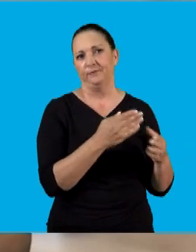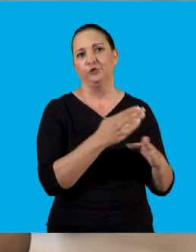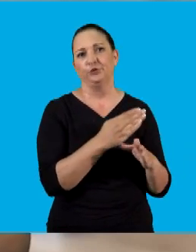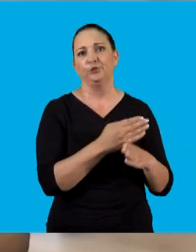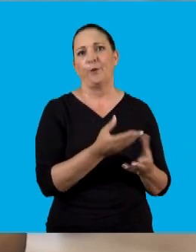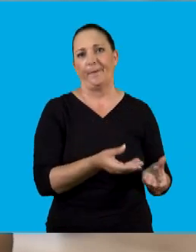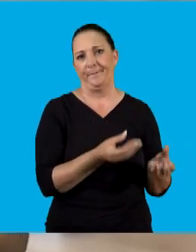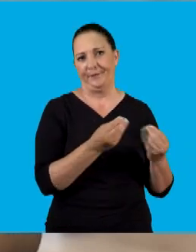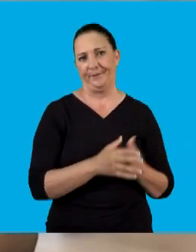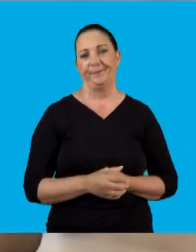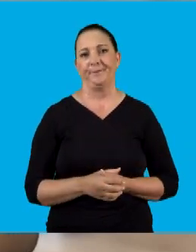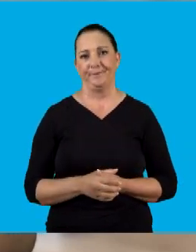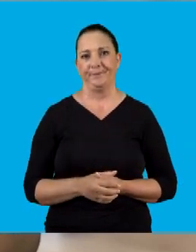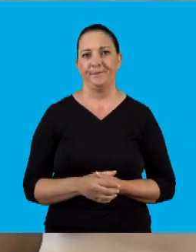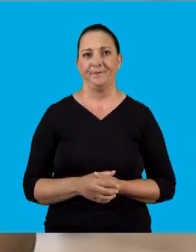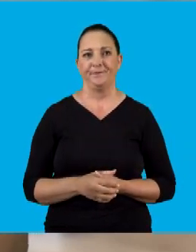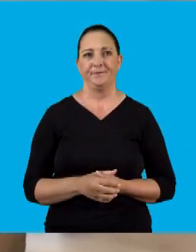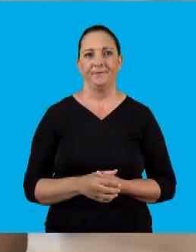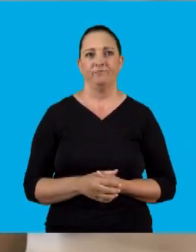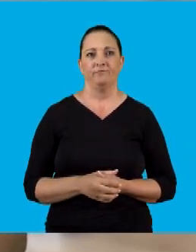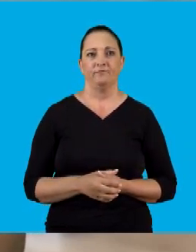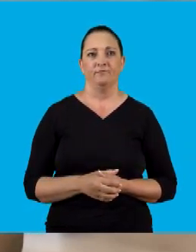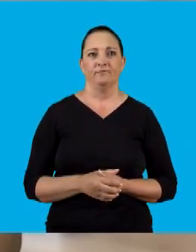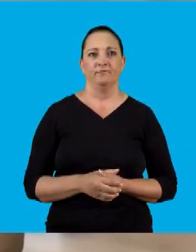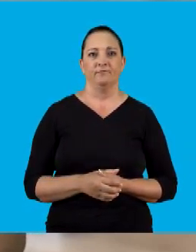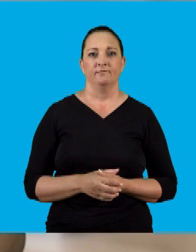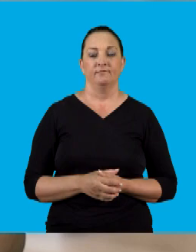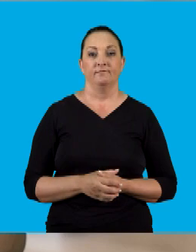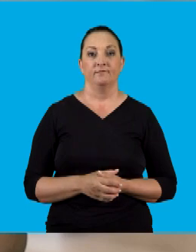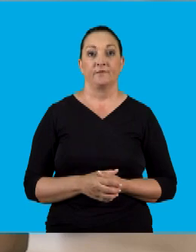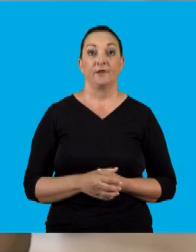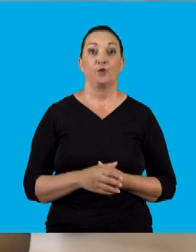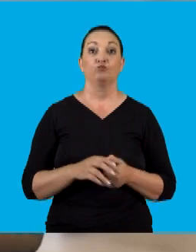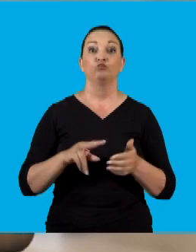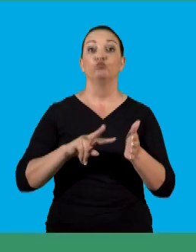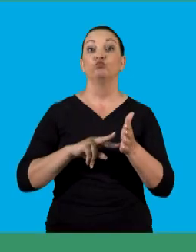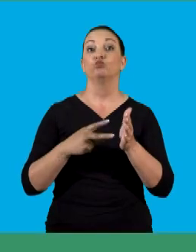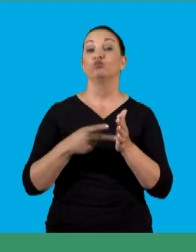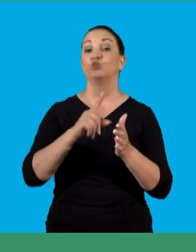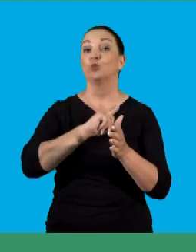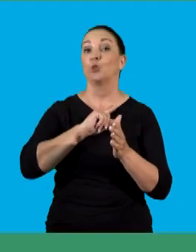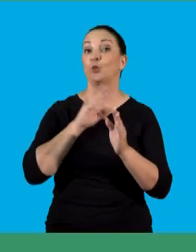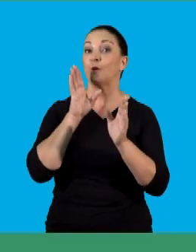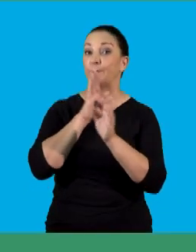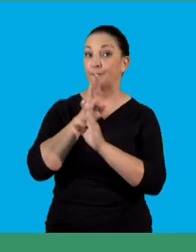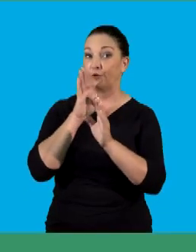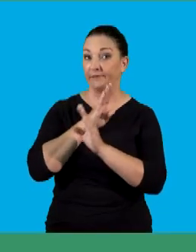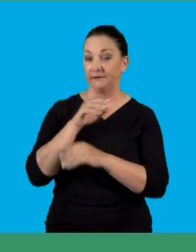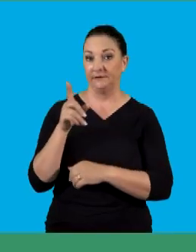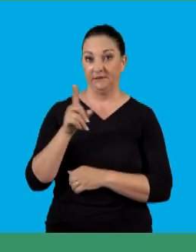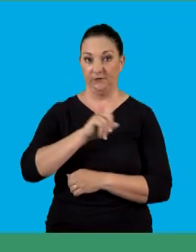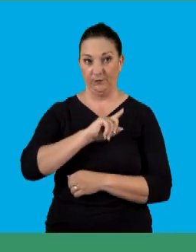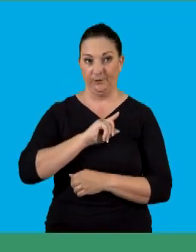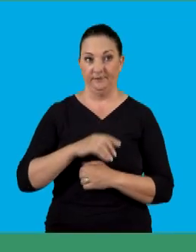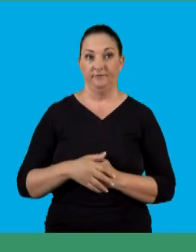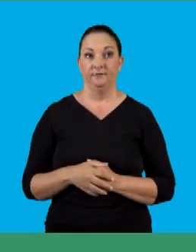have job opportunities for such individuals. Then we move on to the purpose of the private sector. To